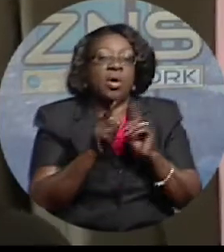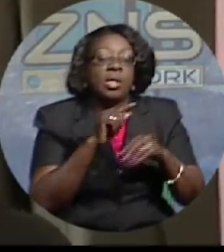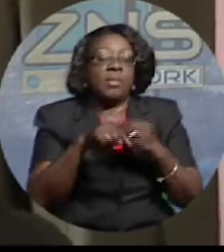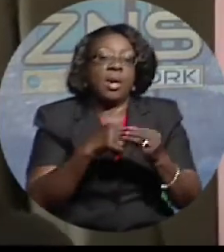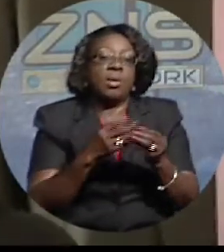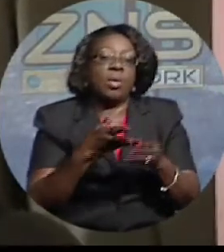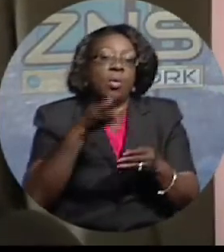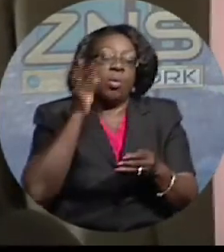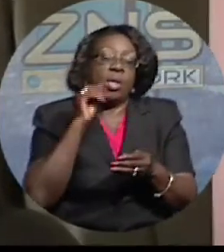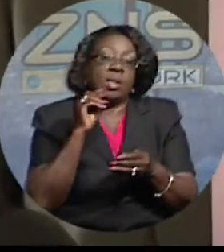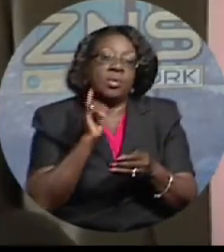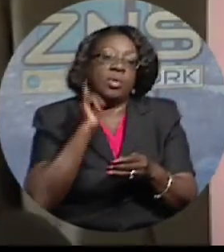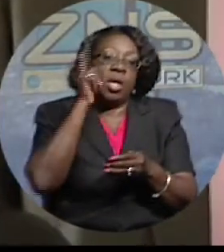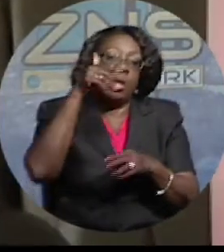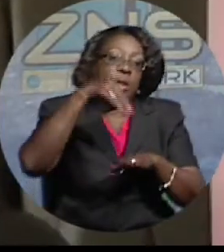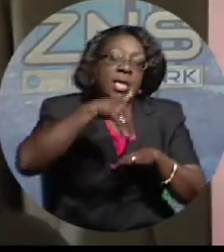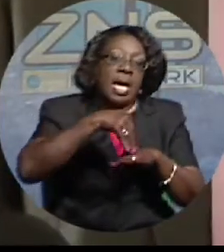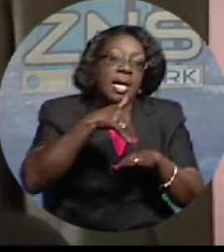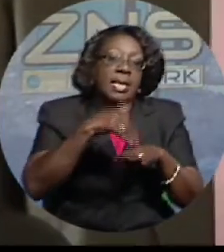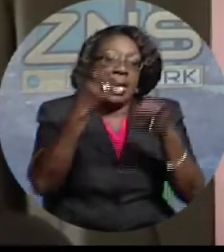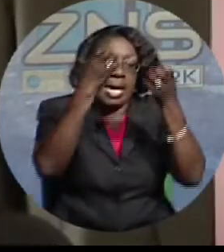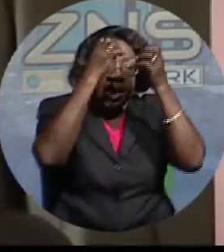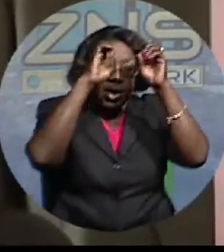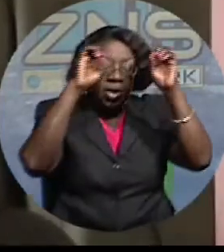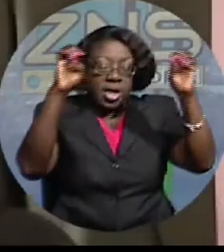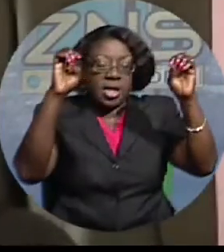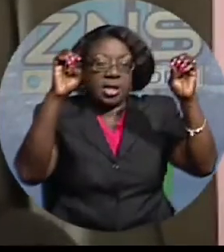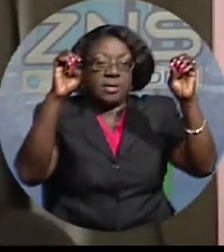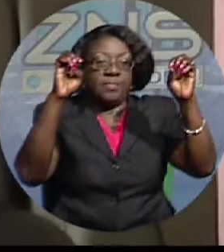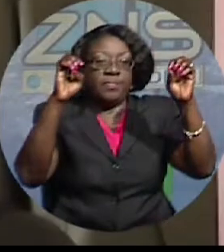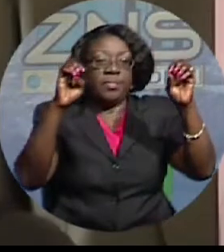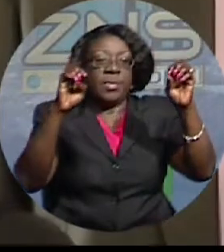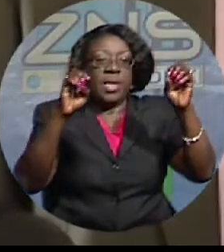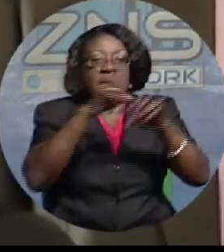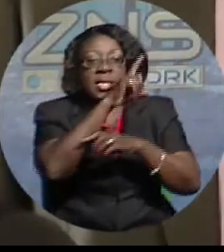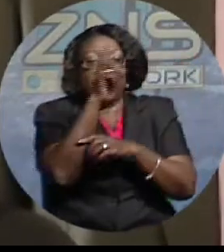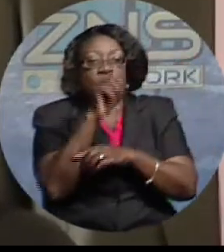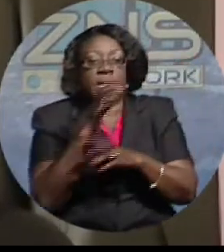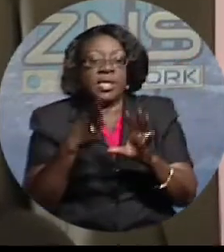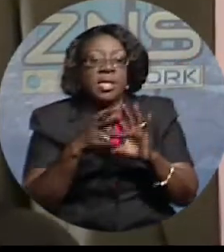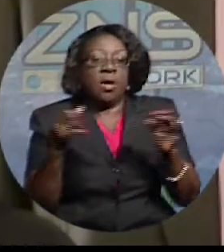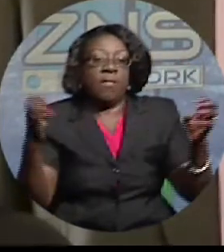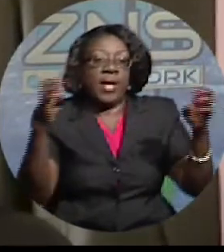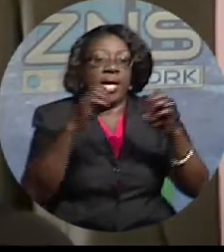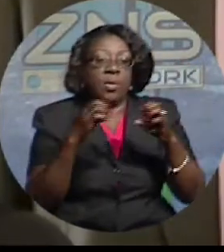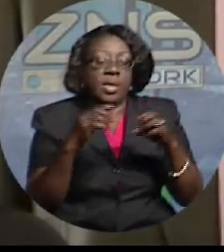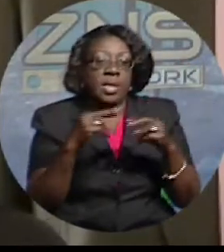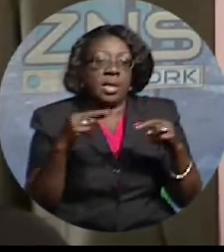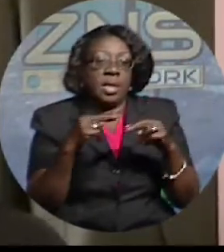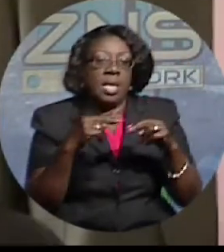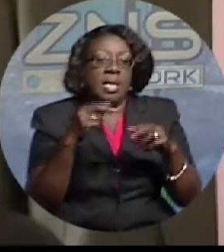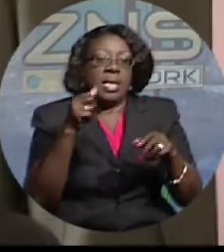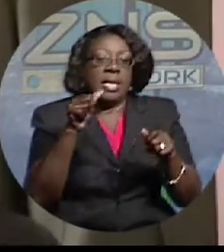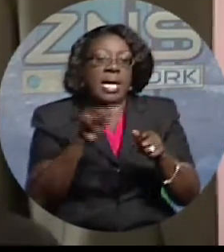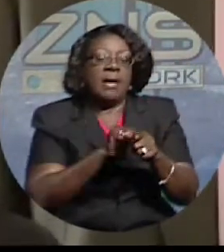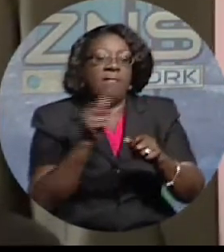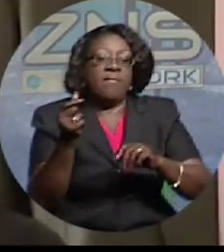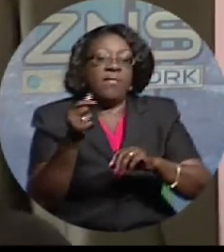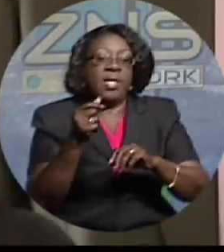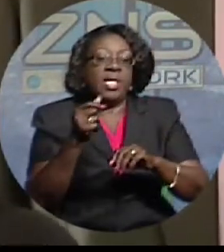that as we look at education, there's a question of equity, that every